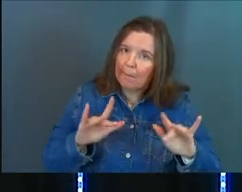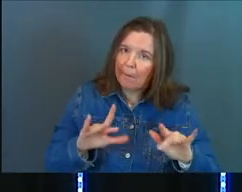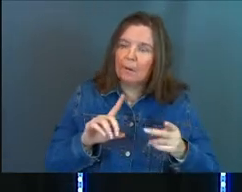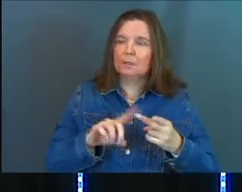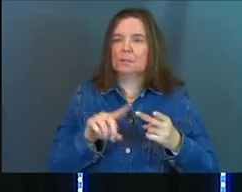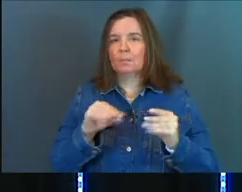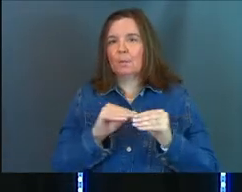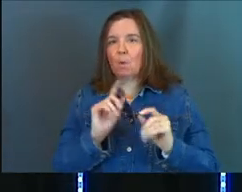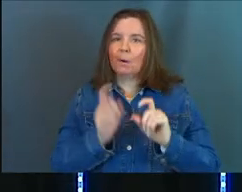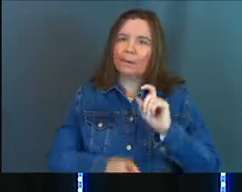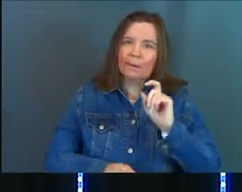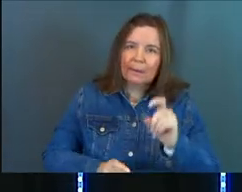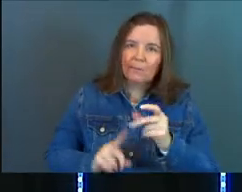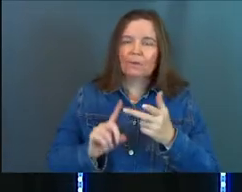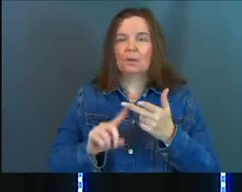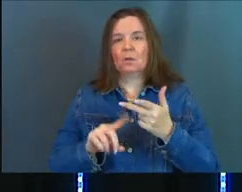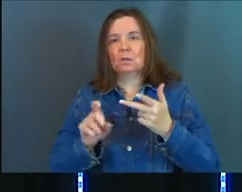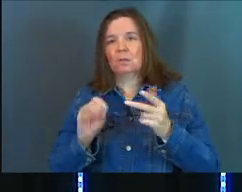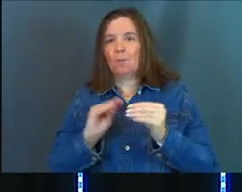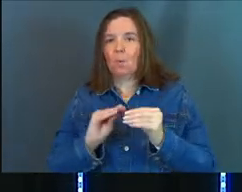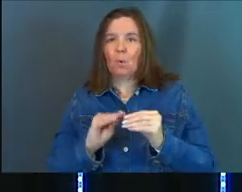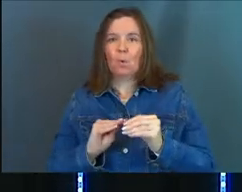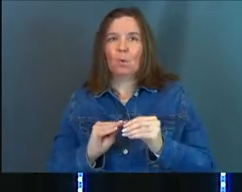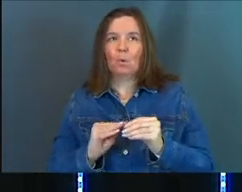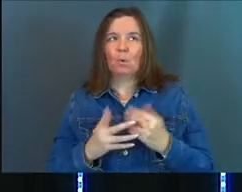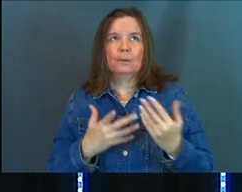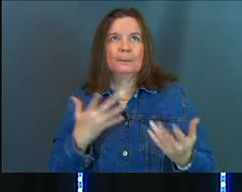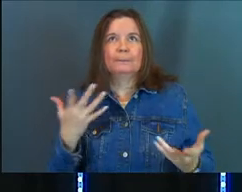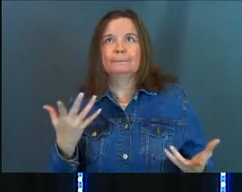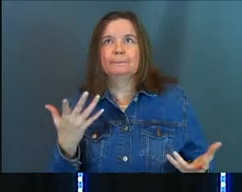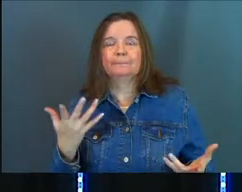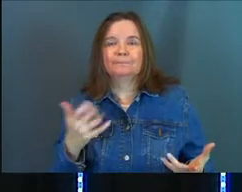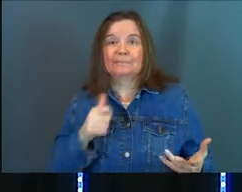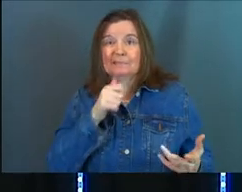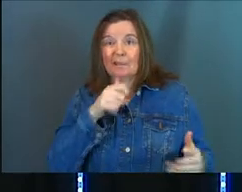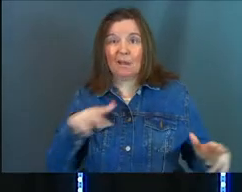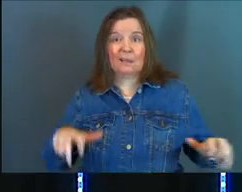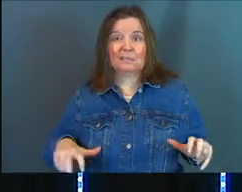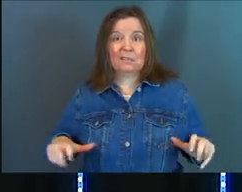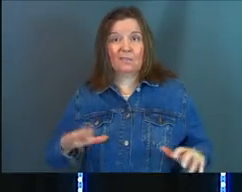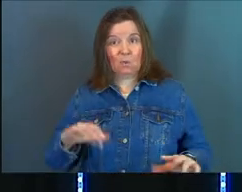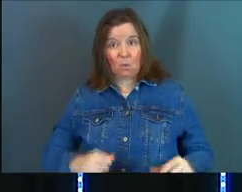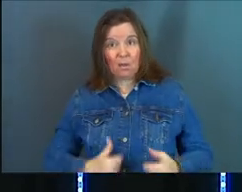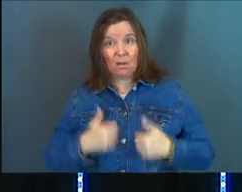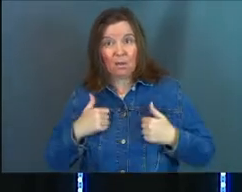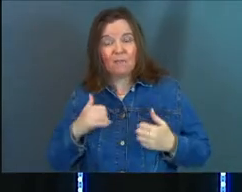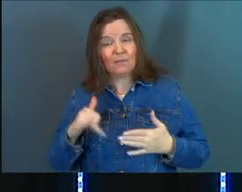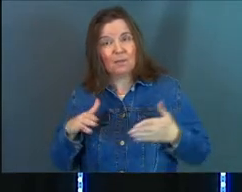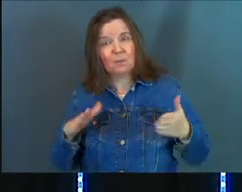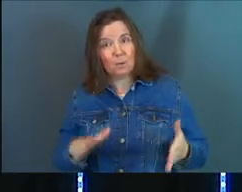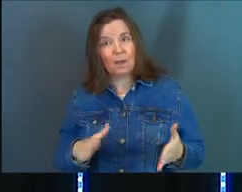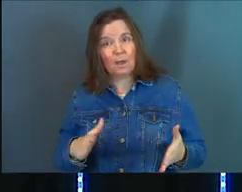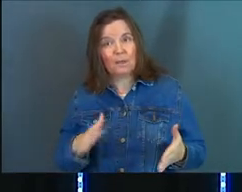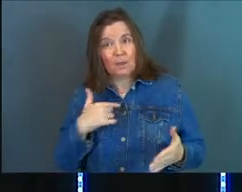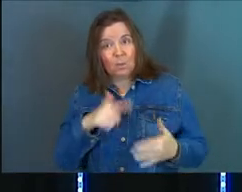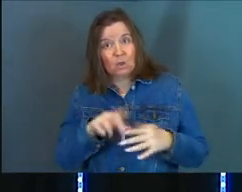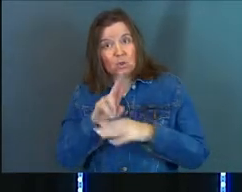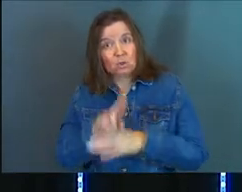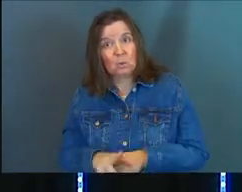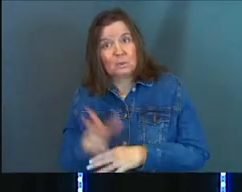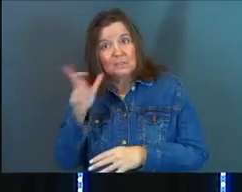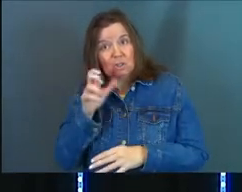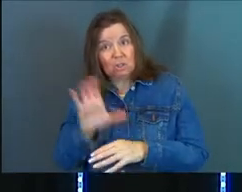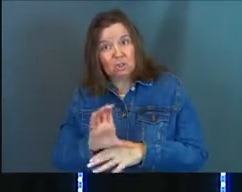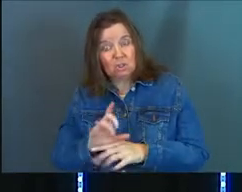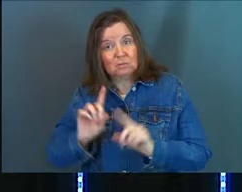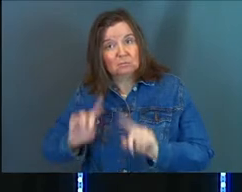you need to be more giving, you need to be more unselfish in your life, right? Like that's the way that that's what you're used to